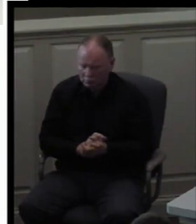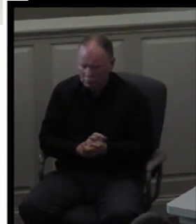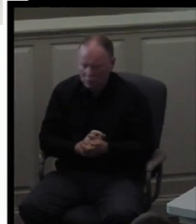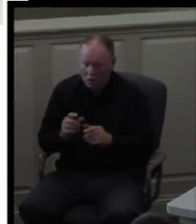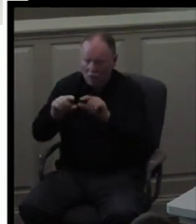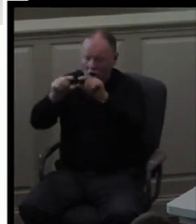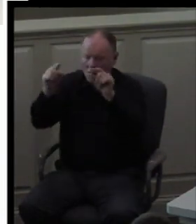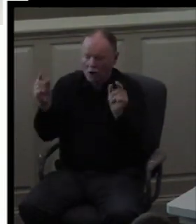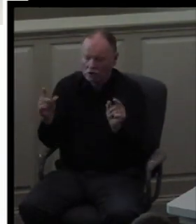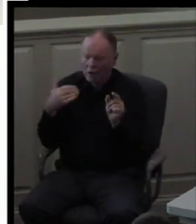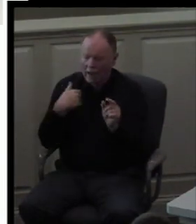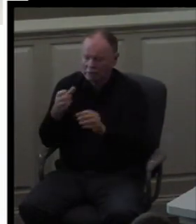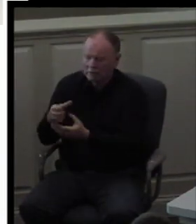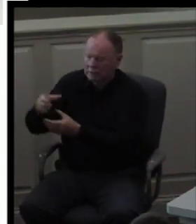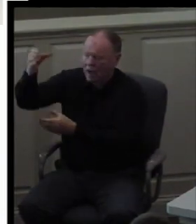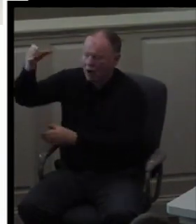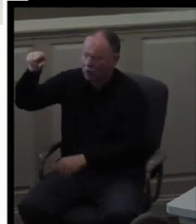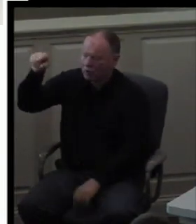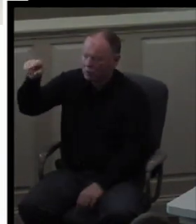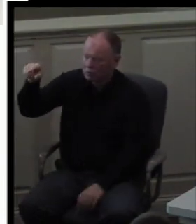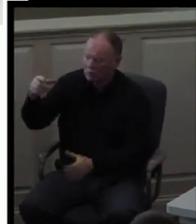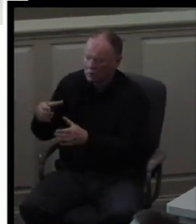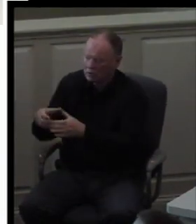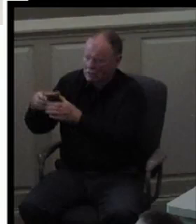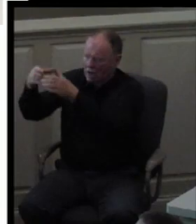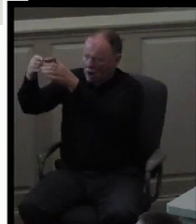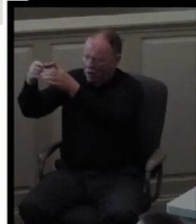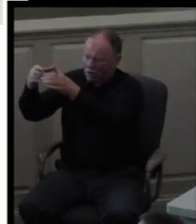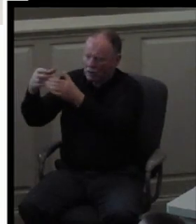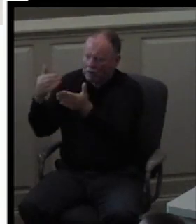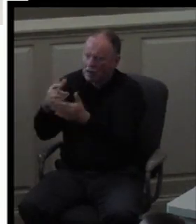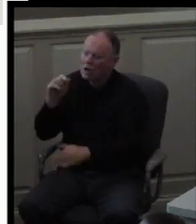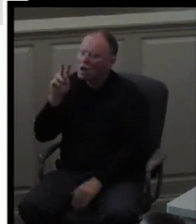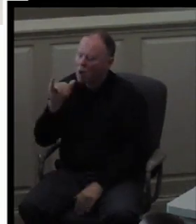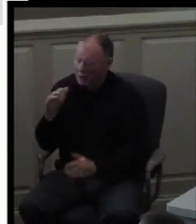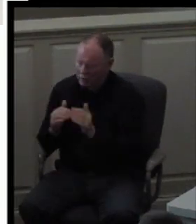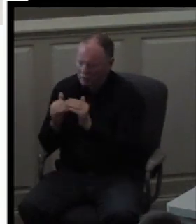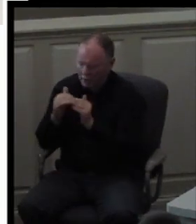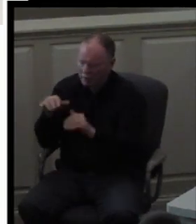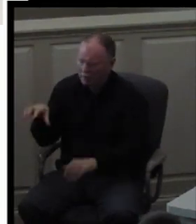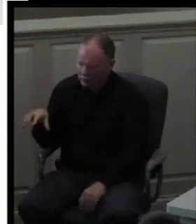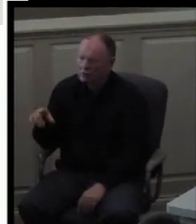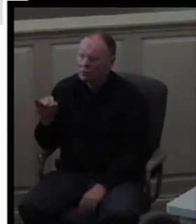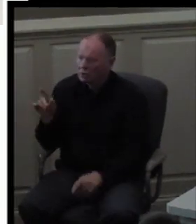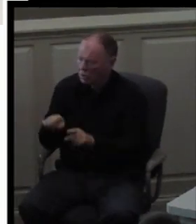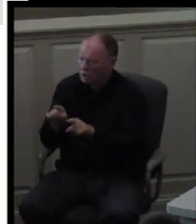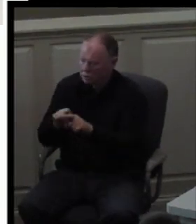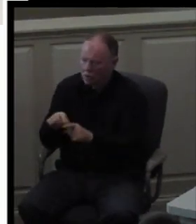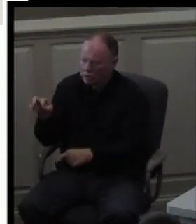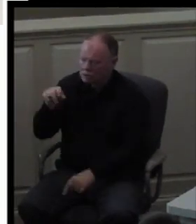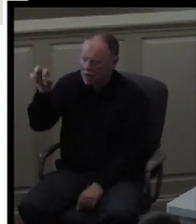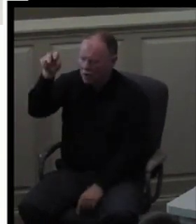archway is balanced by a tower here. That's that tower on the lobby, in the lobby of the building, which is also the main